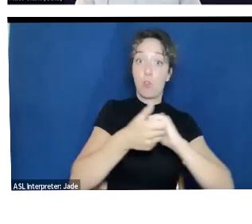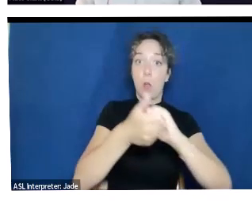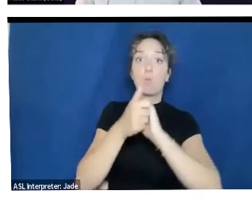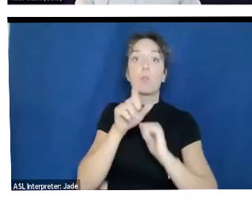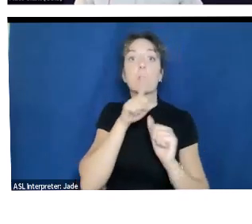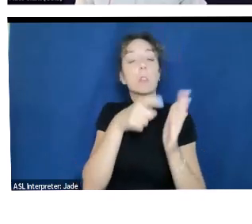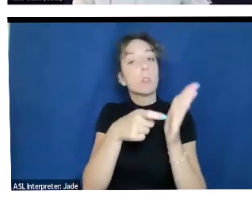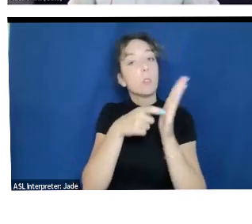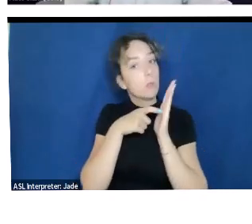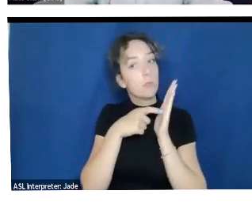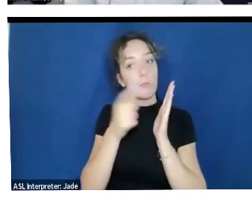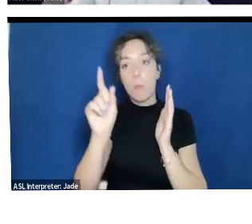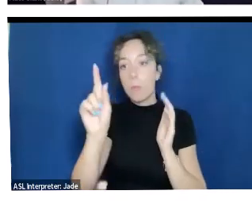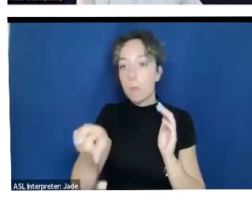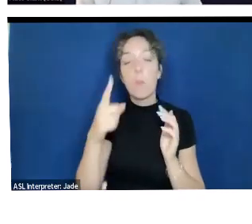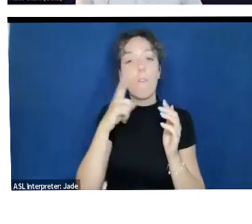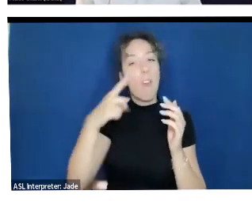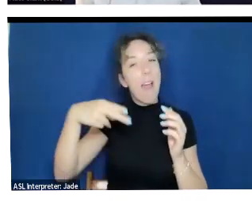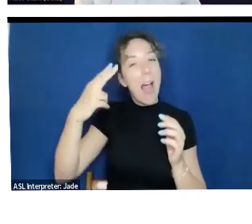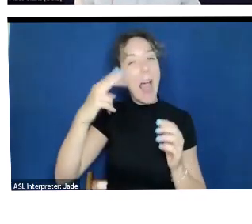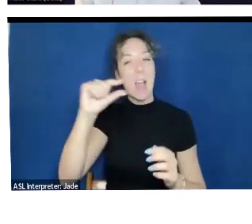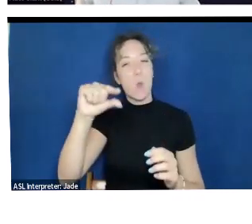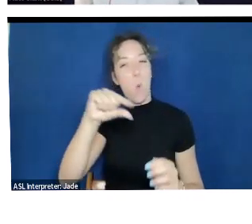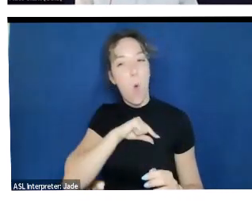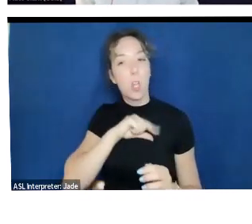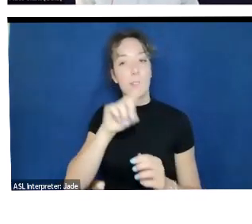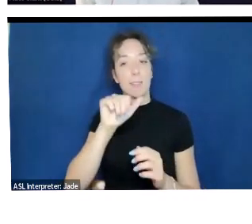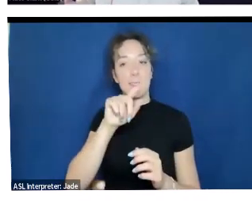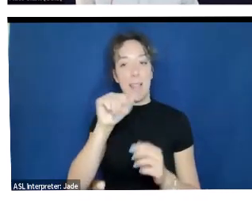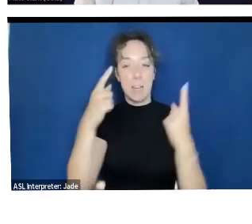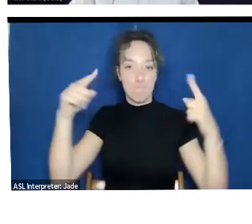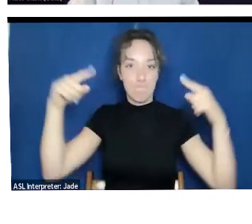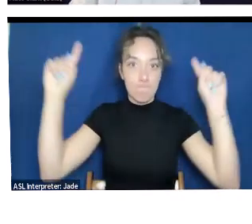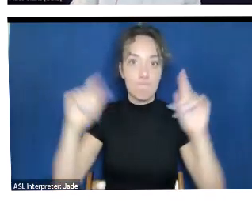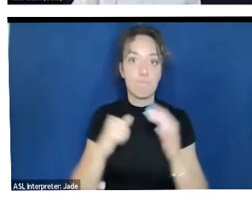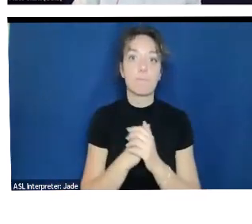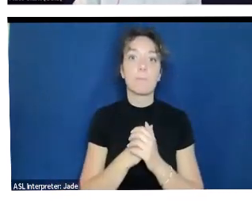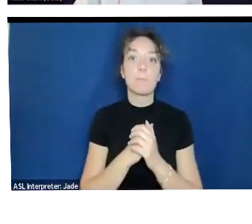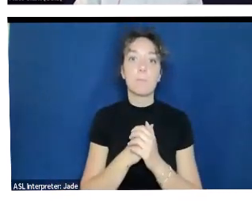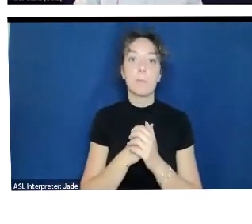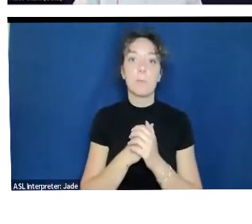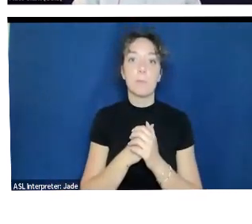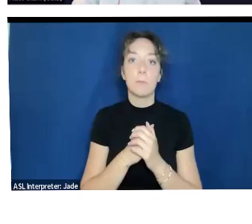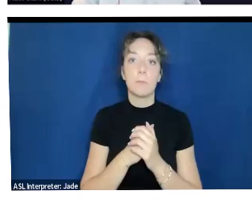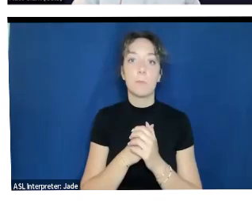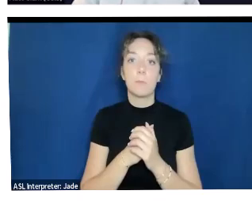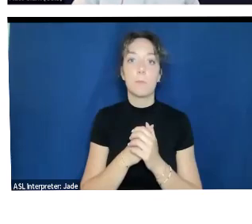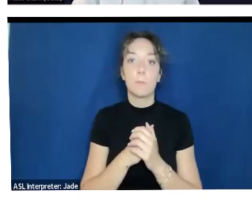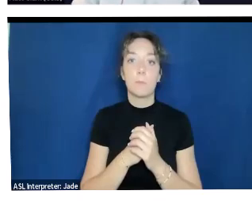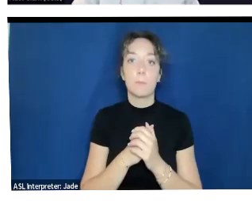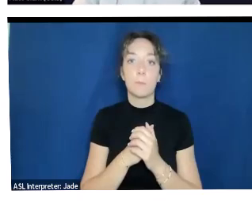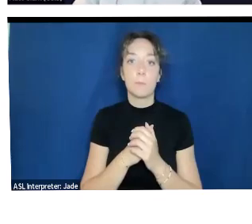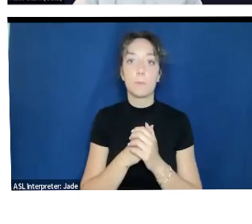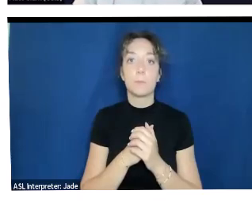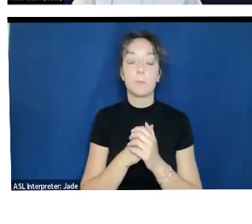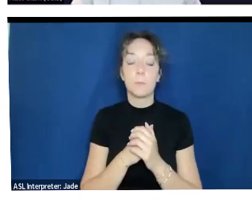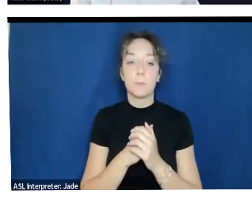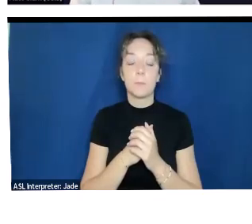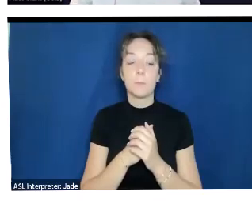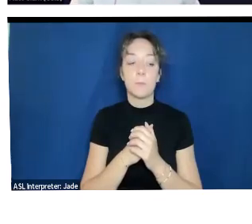is particularly relevant with the data quality criteria implementation for CALPADS DA in the 25-26 academic